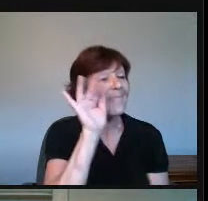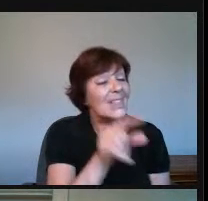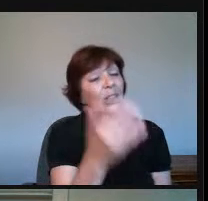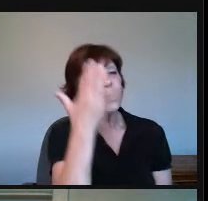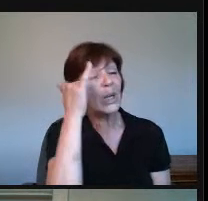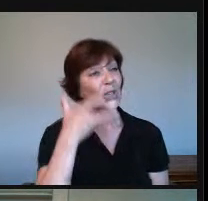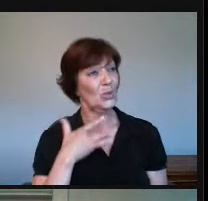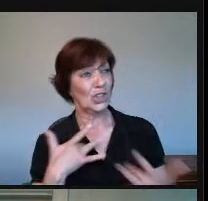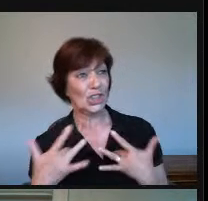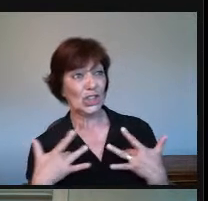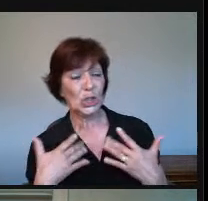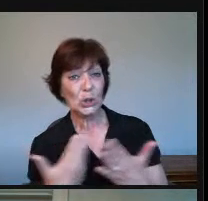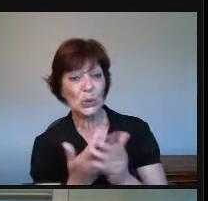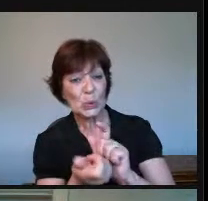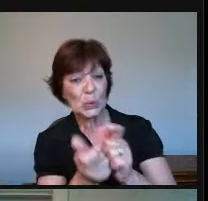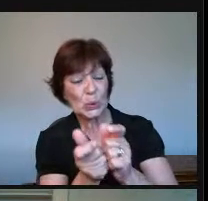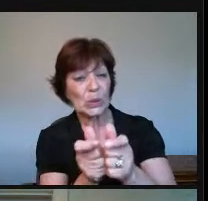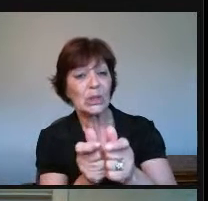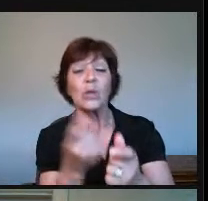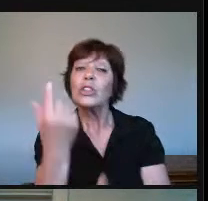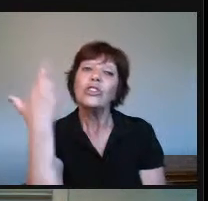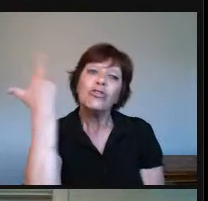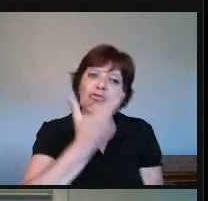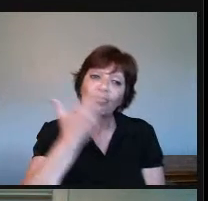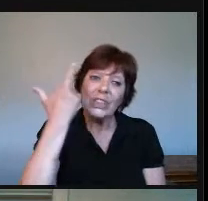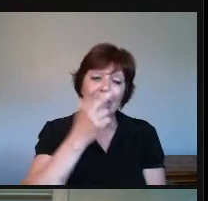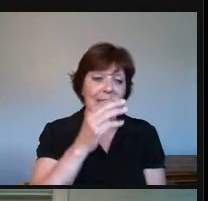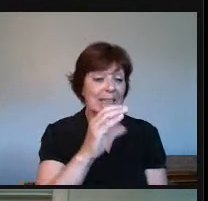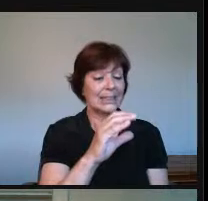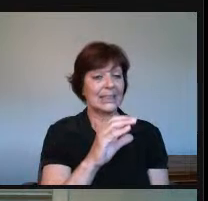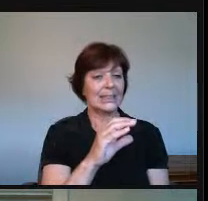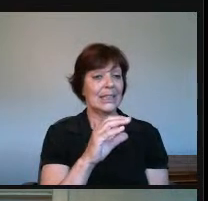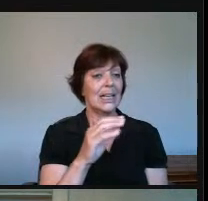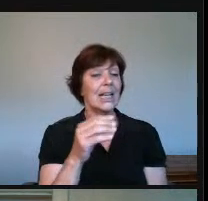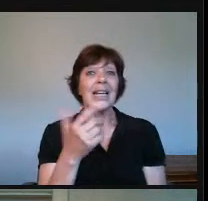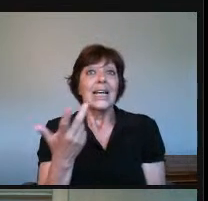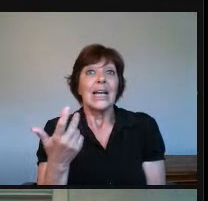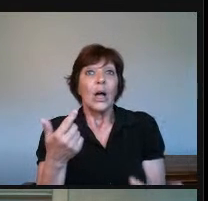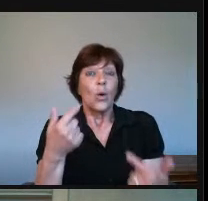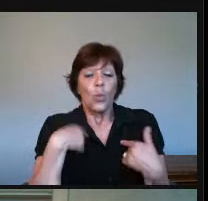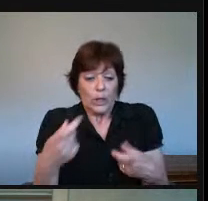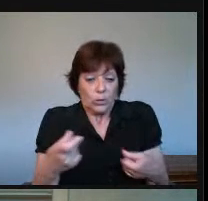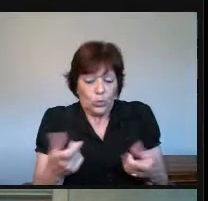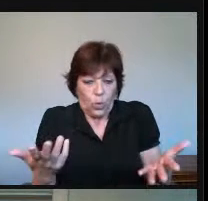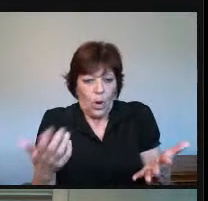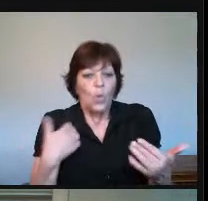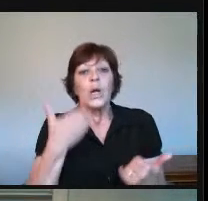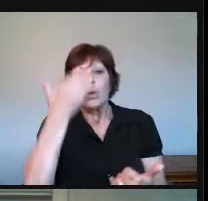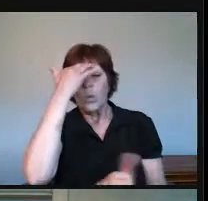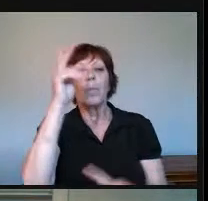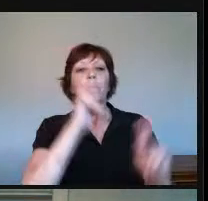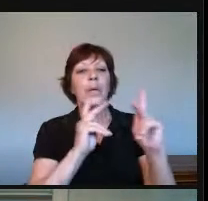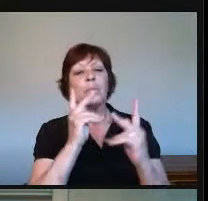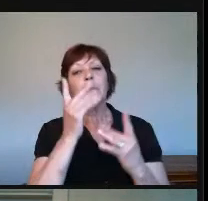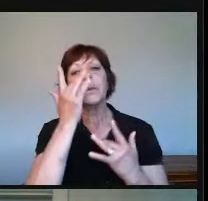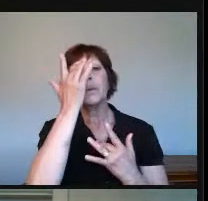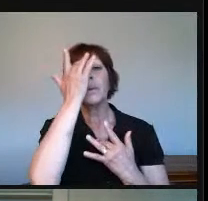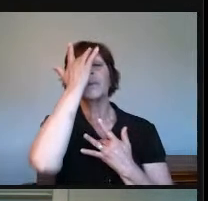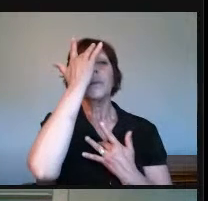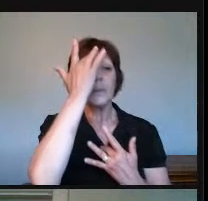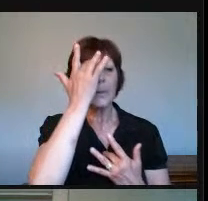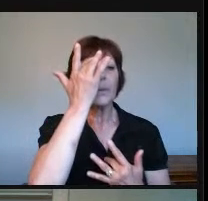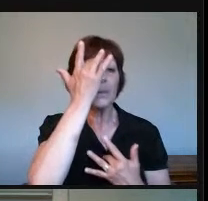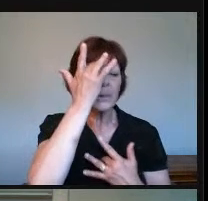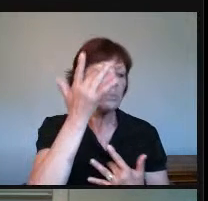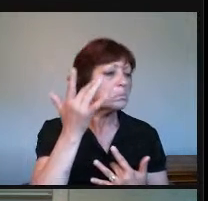so concerned. One of the reasons why we're so concerned about getting this under control. There are people we know who have mild illness and have tolerated it